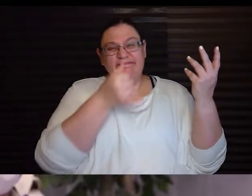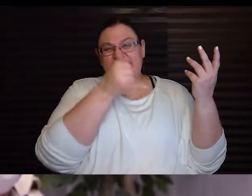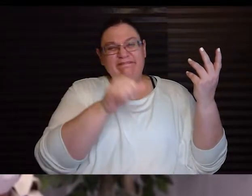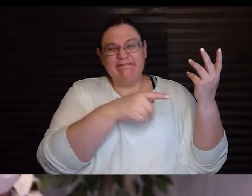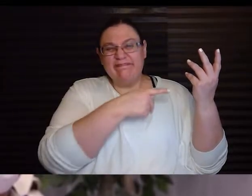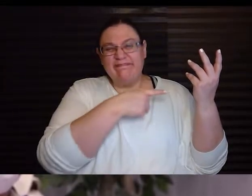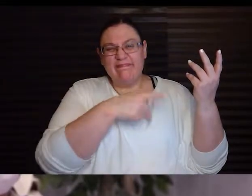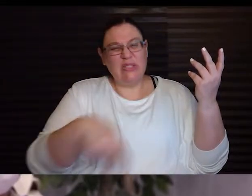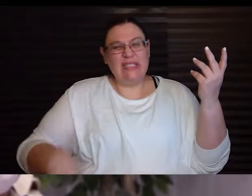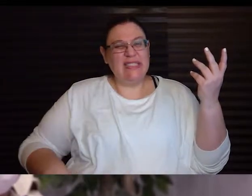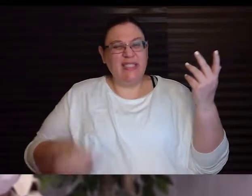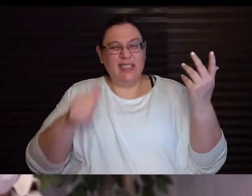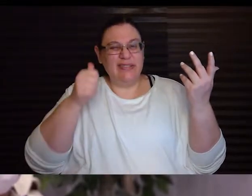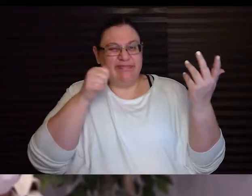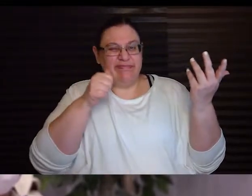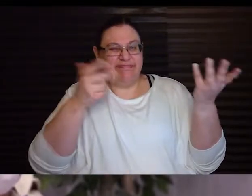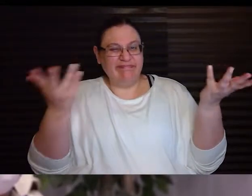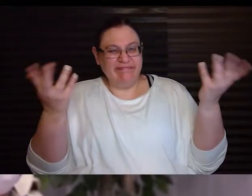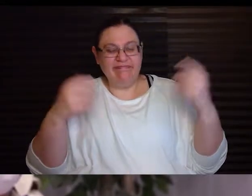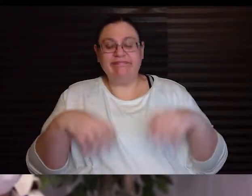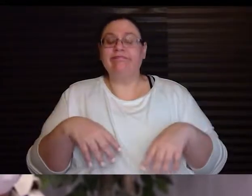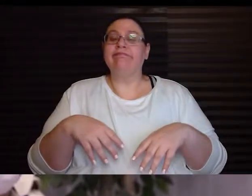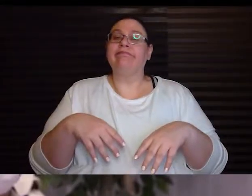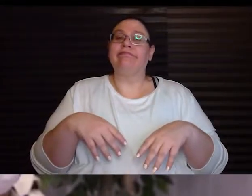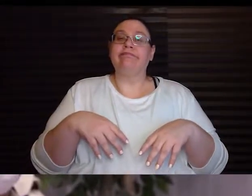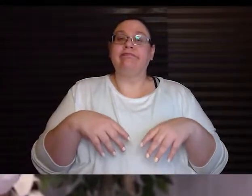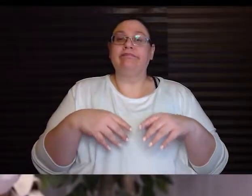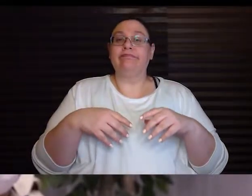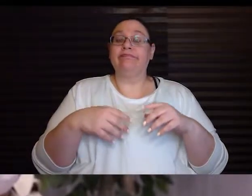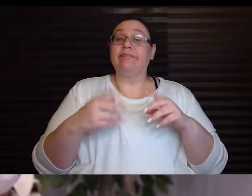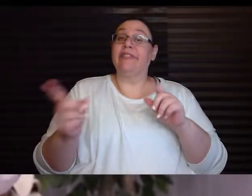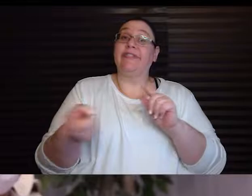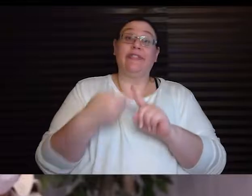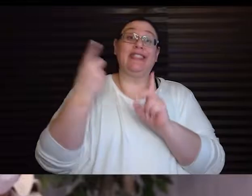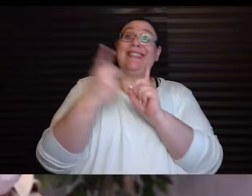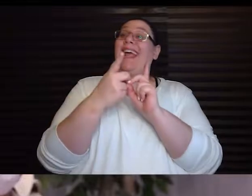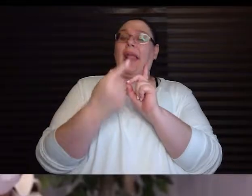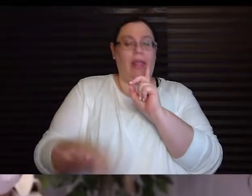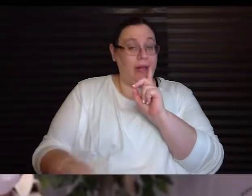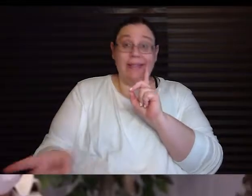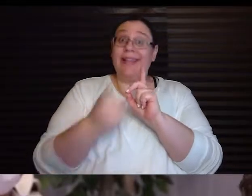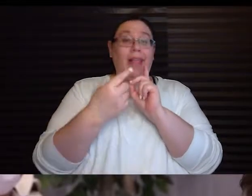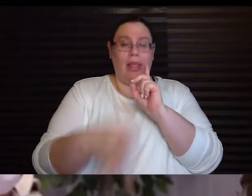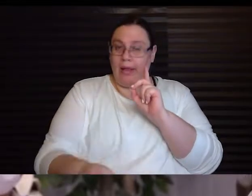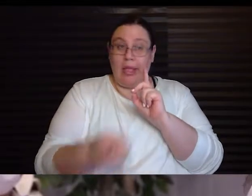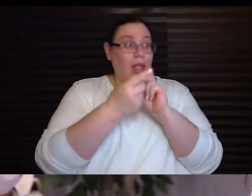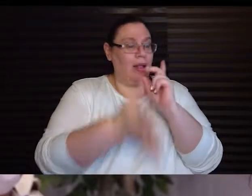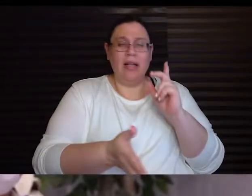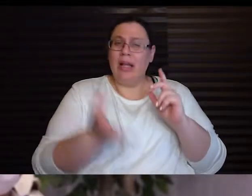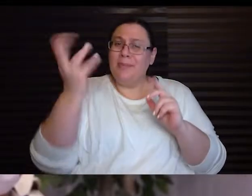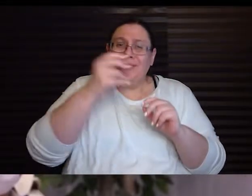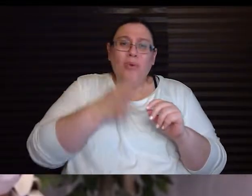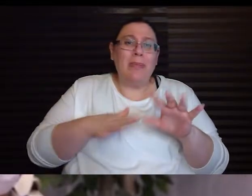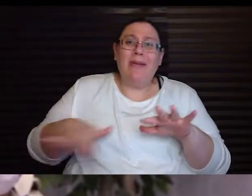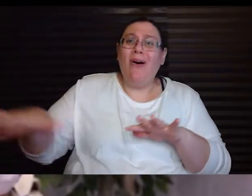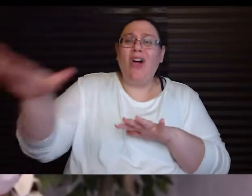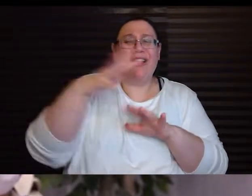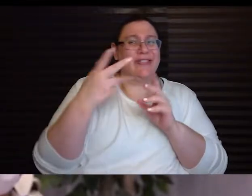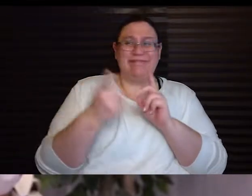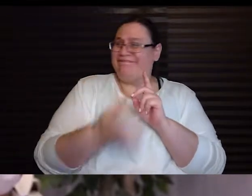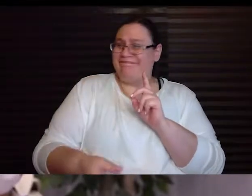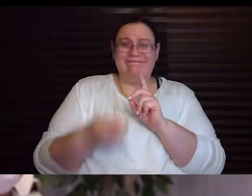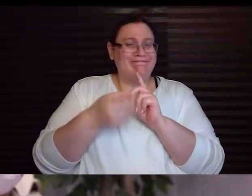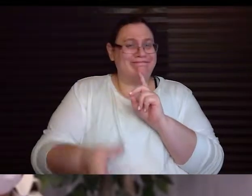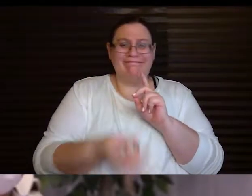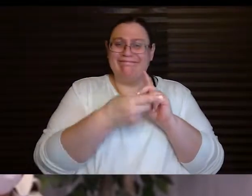for princesses." After a string of failed first dates with lovely ladies from all across the land, our